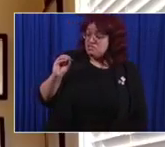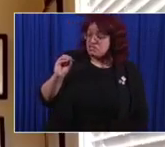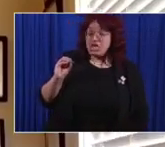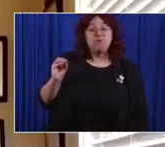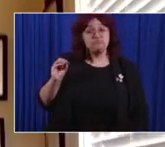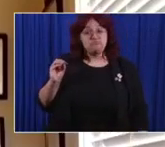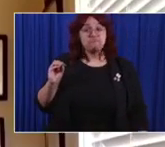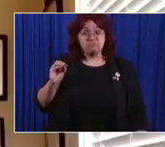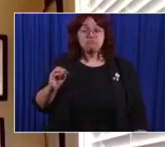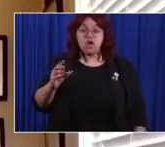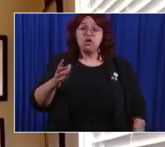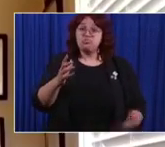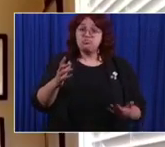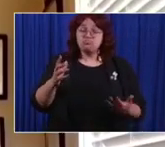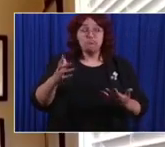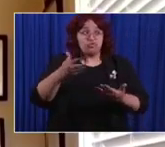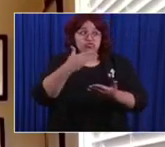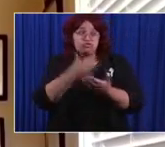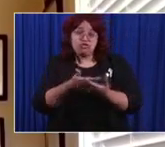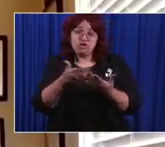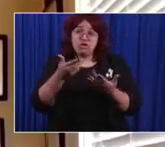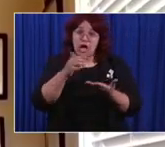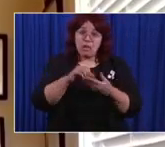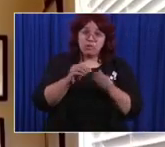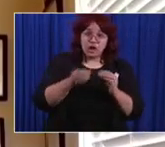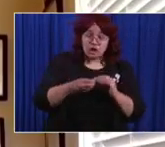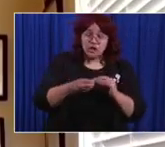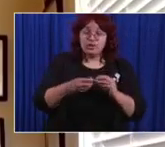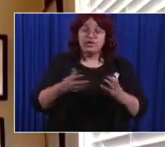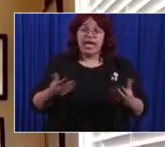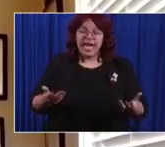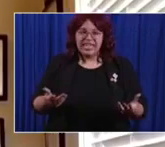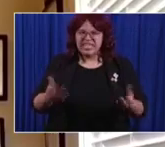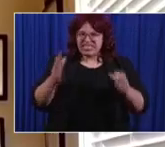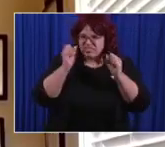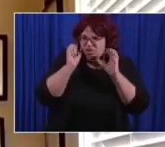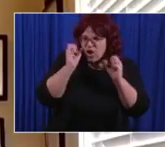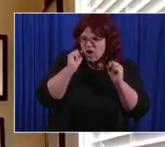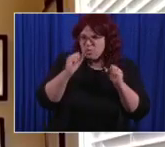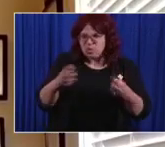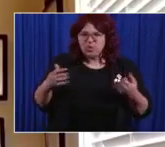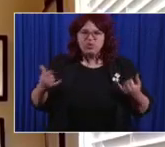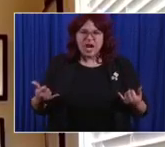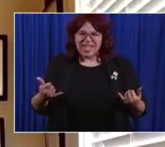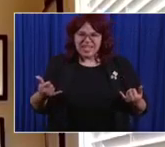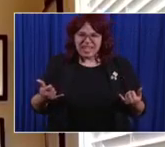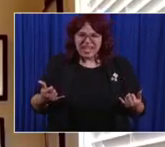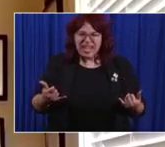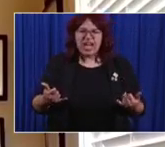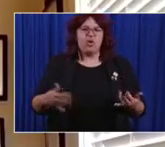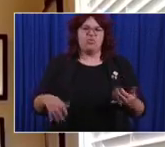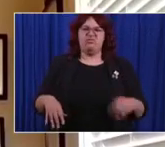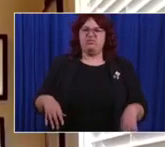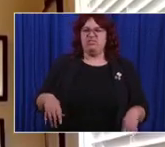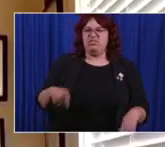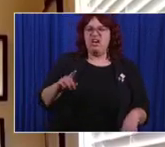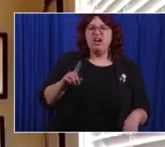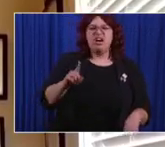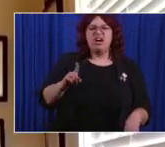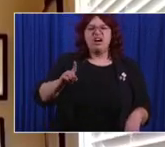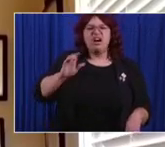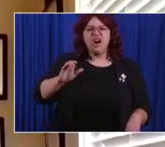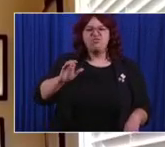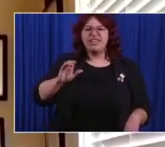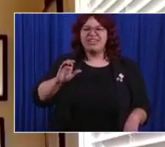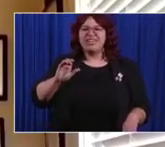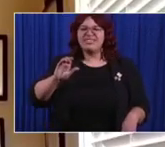it's really rather remarkable. We are tracking to be right on target, to be very close, to be certainly